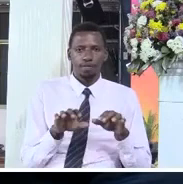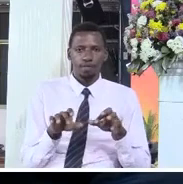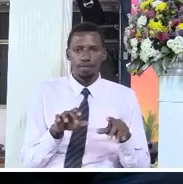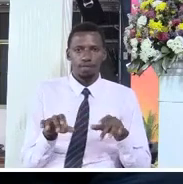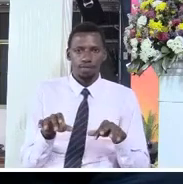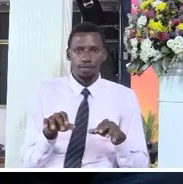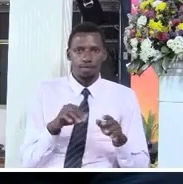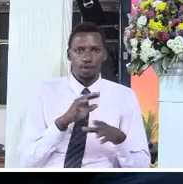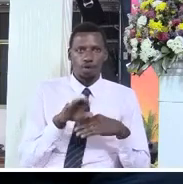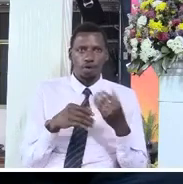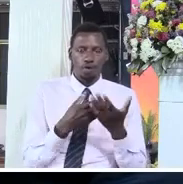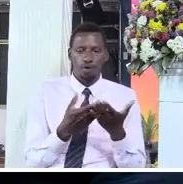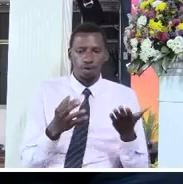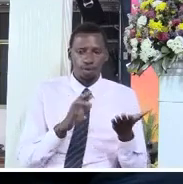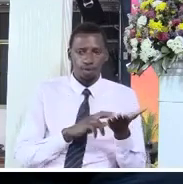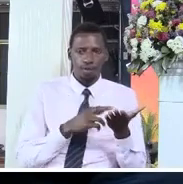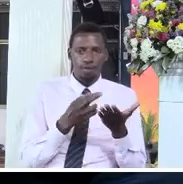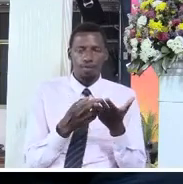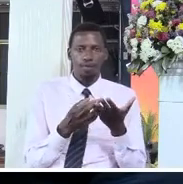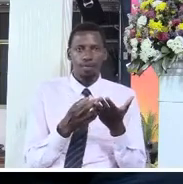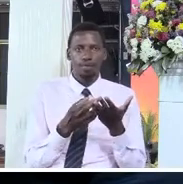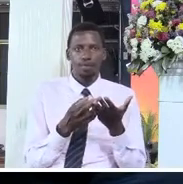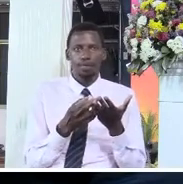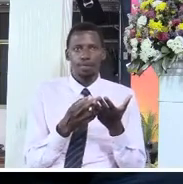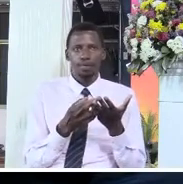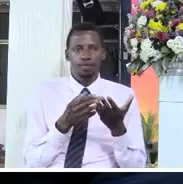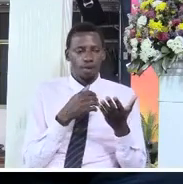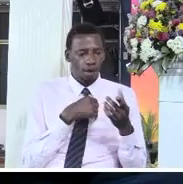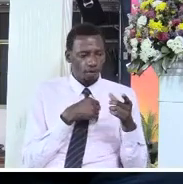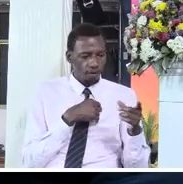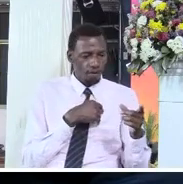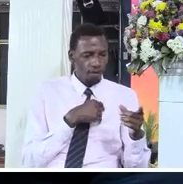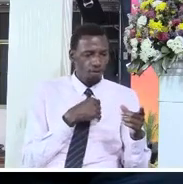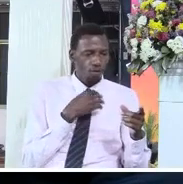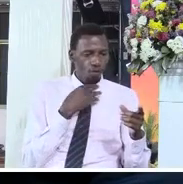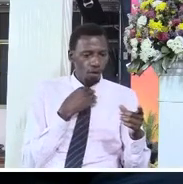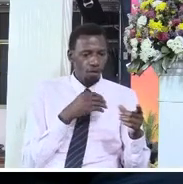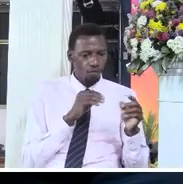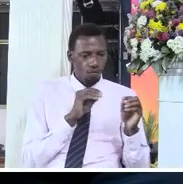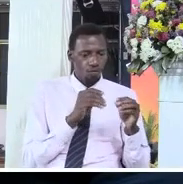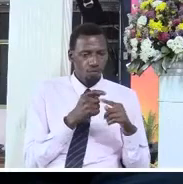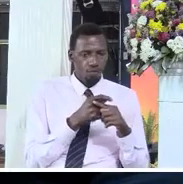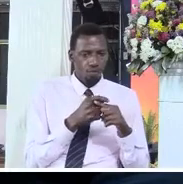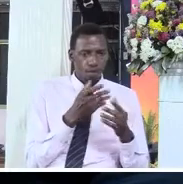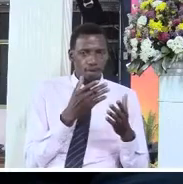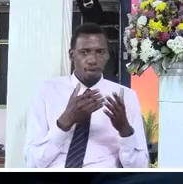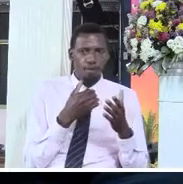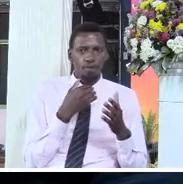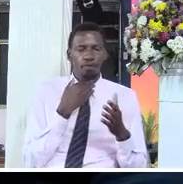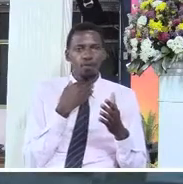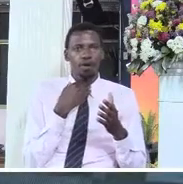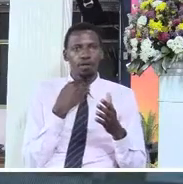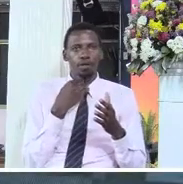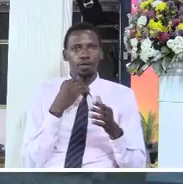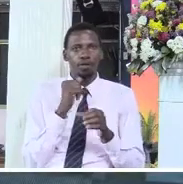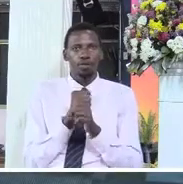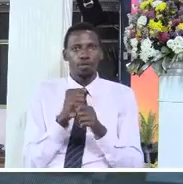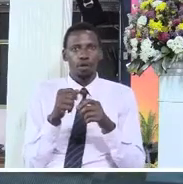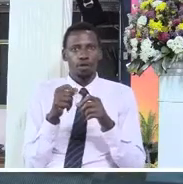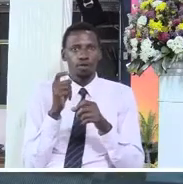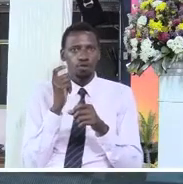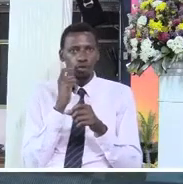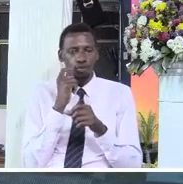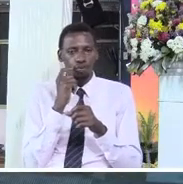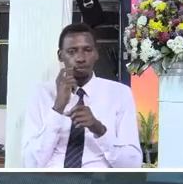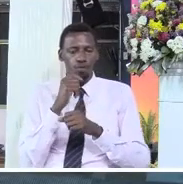all these resources. There are these talents that need to be nurtured. You want to organize maybe a workshop. The school will offer a place and a venue for you